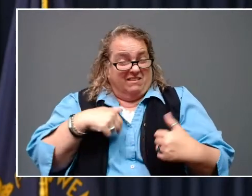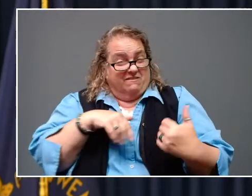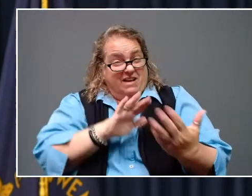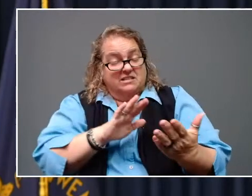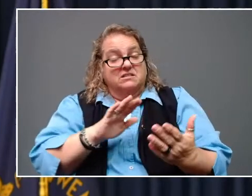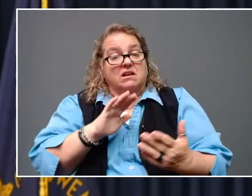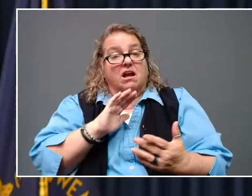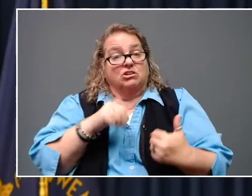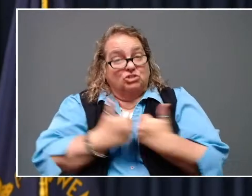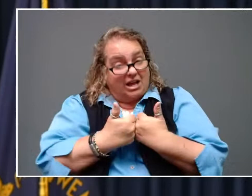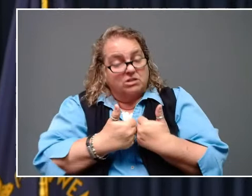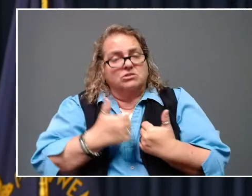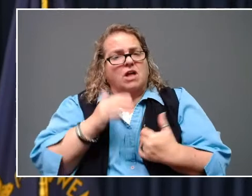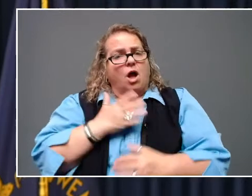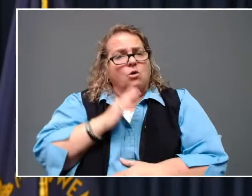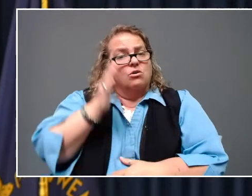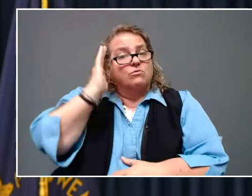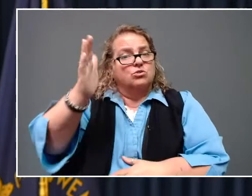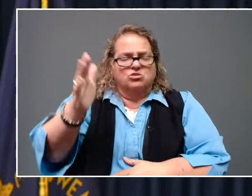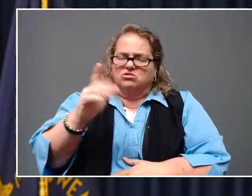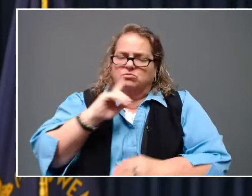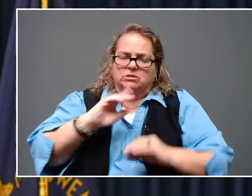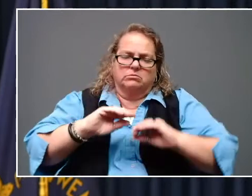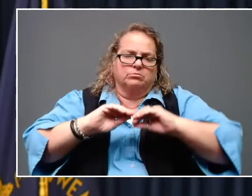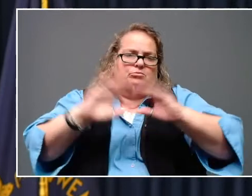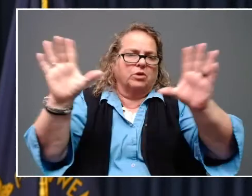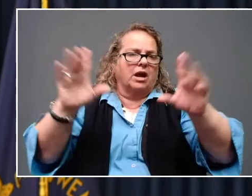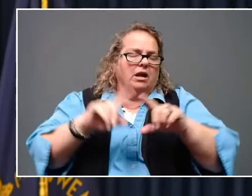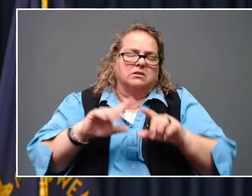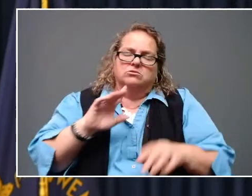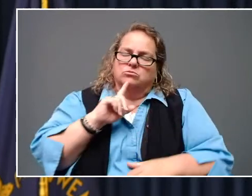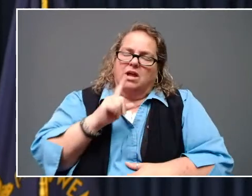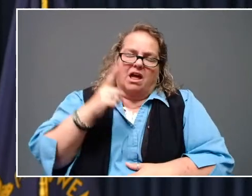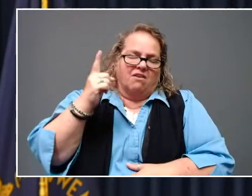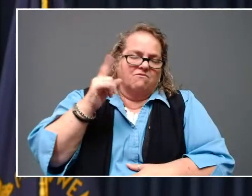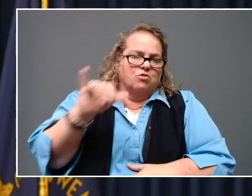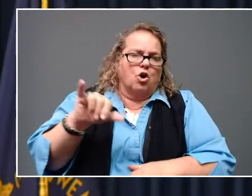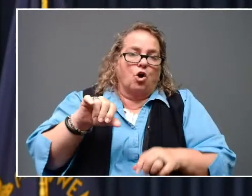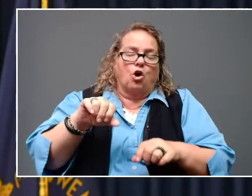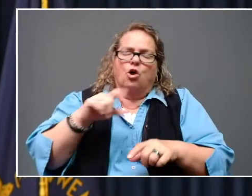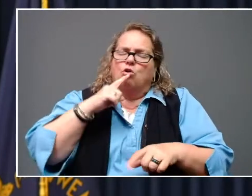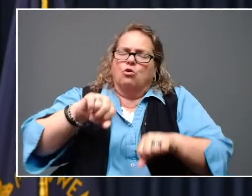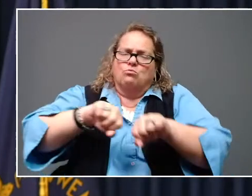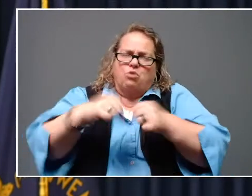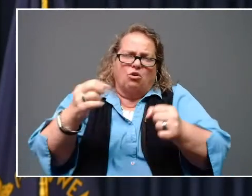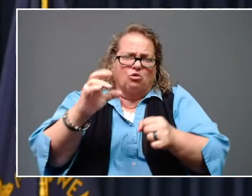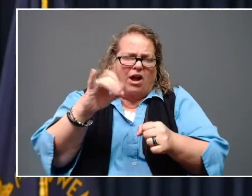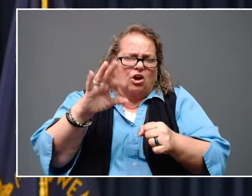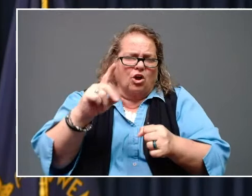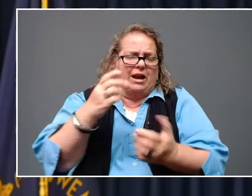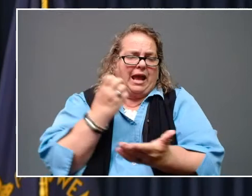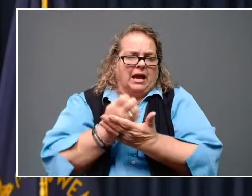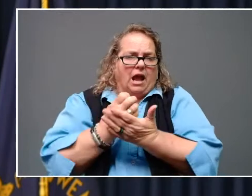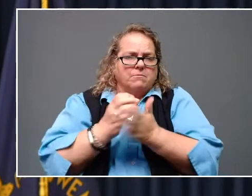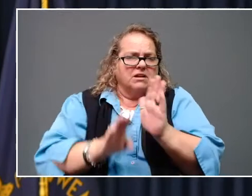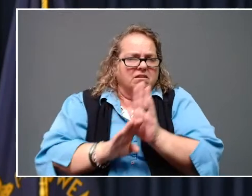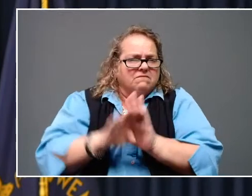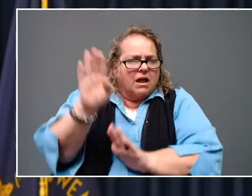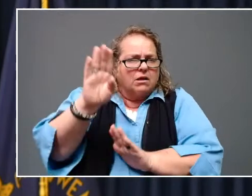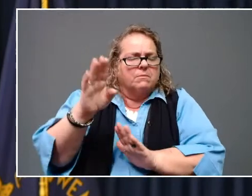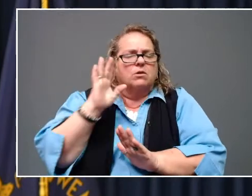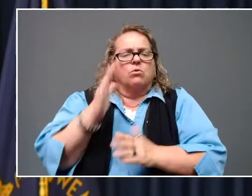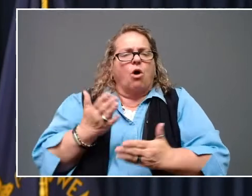optimistic as it has ever been. Record breaking economic development is going to offer more opportunity to